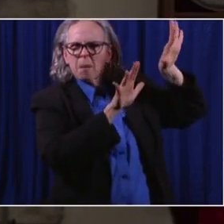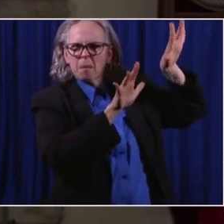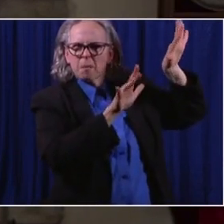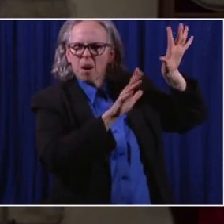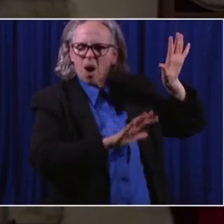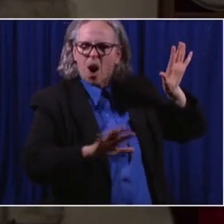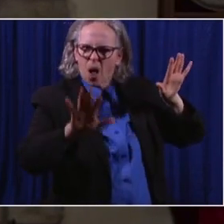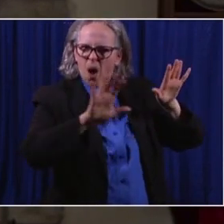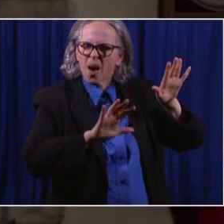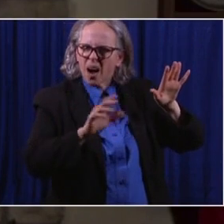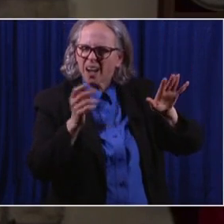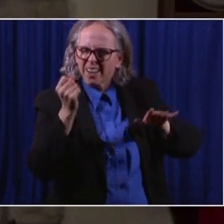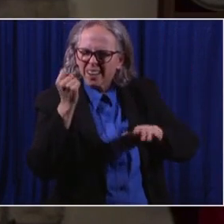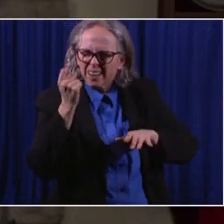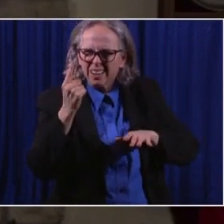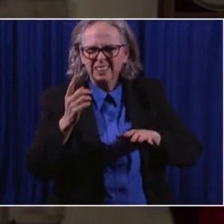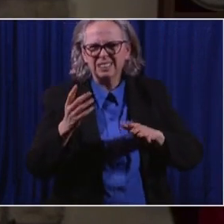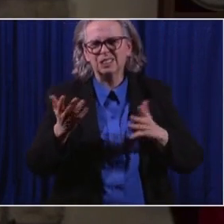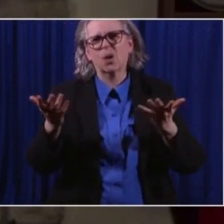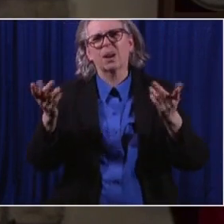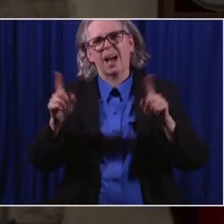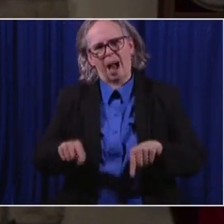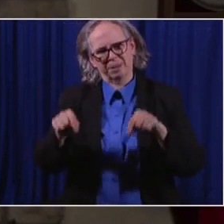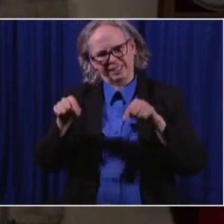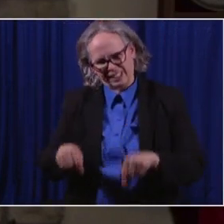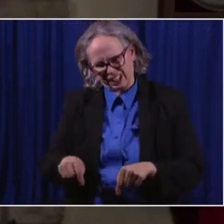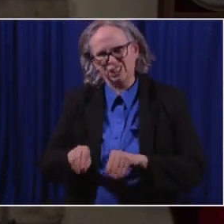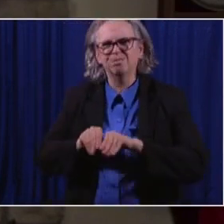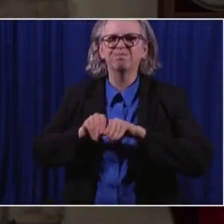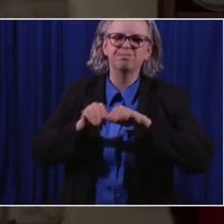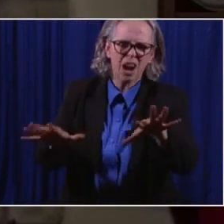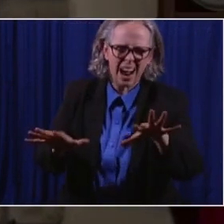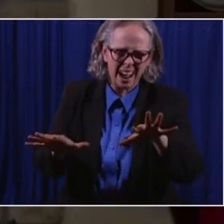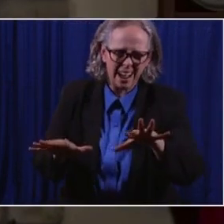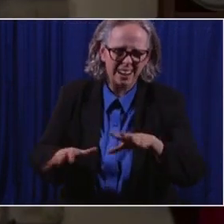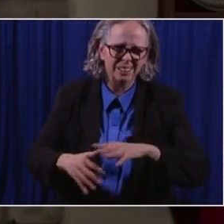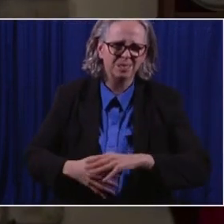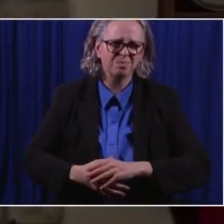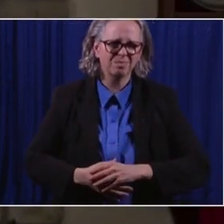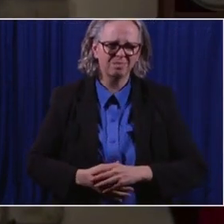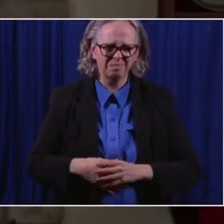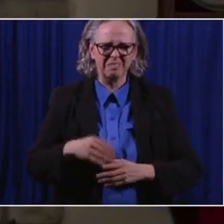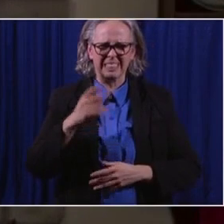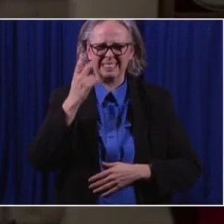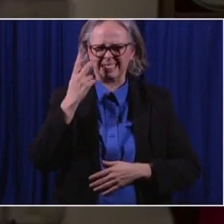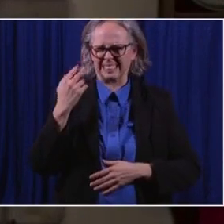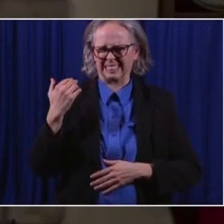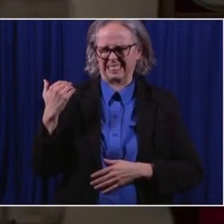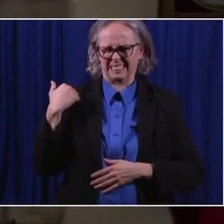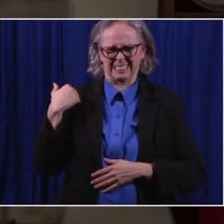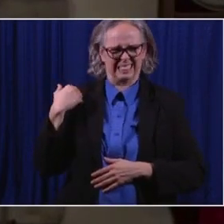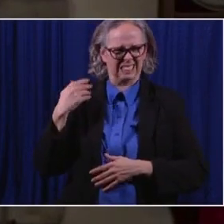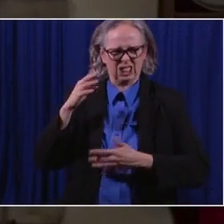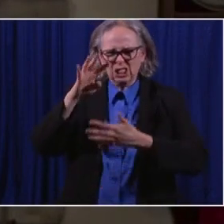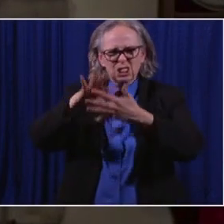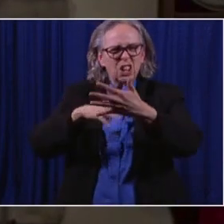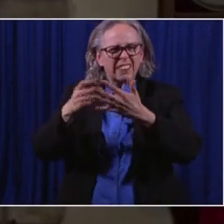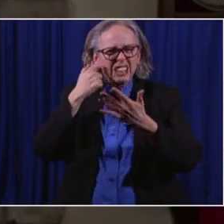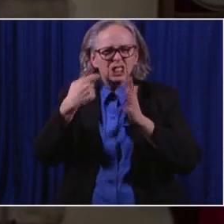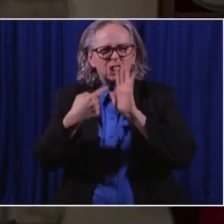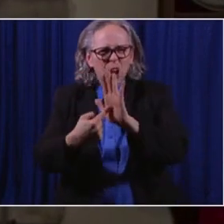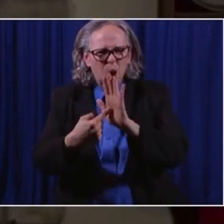so, it spread. And you can just see by the chart, the 1 to 88 counties, you can just see,